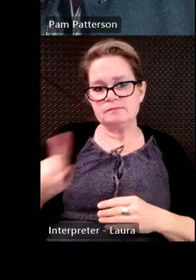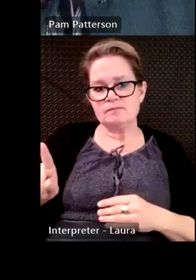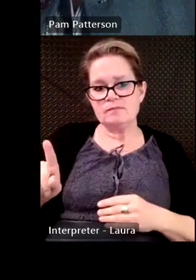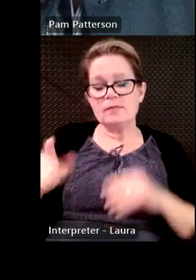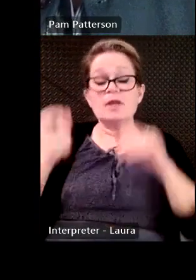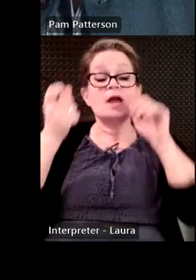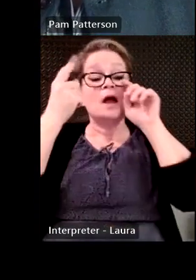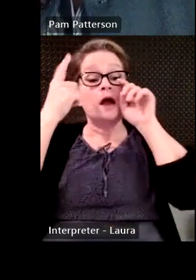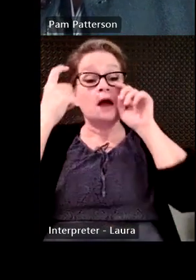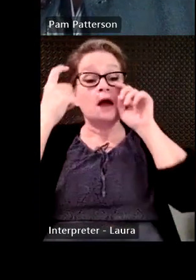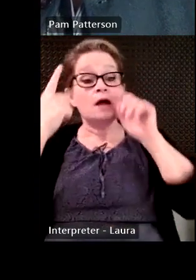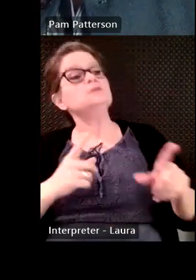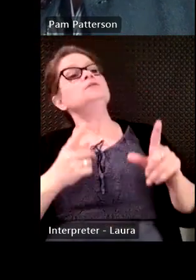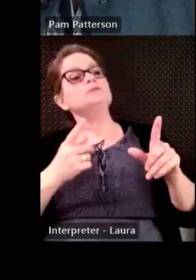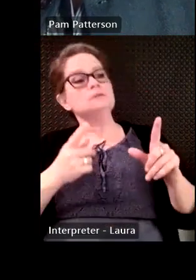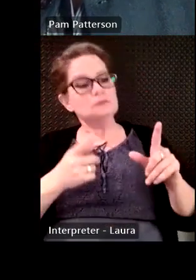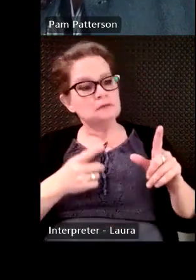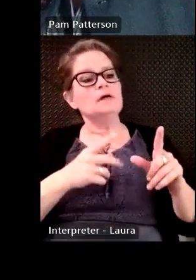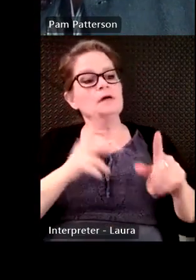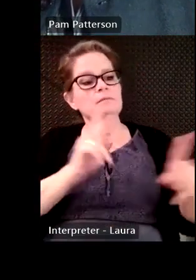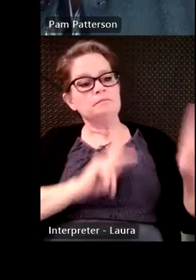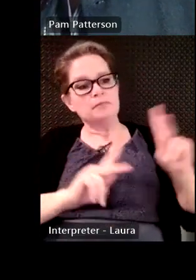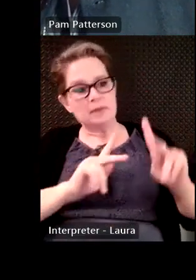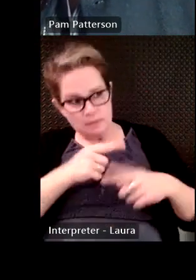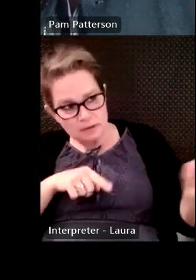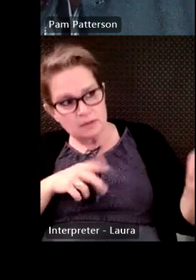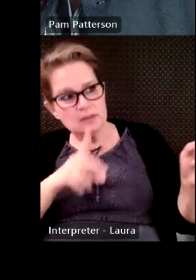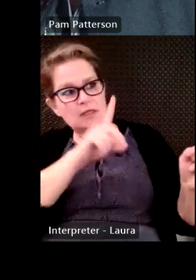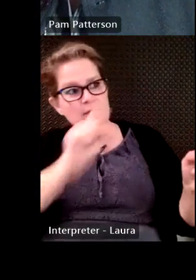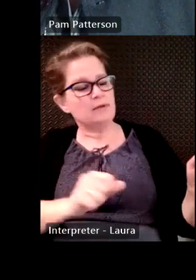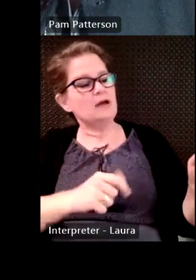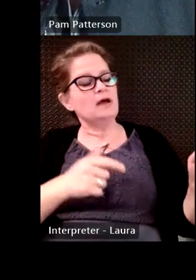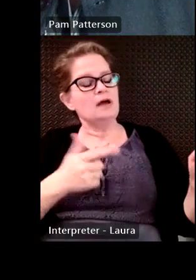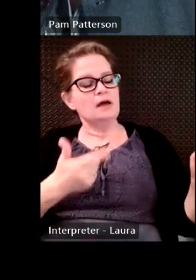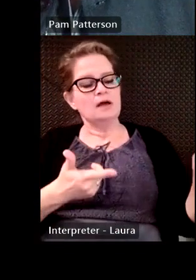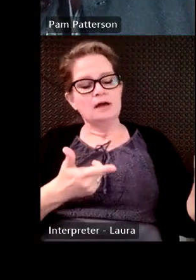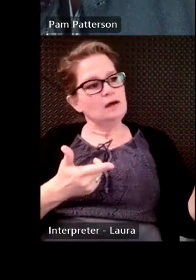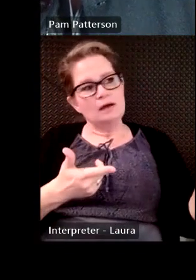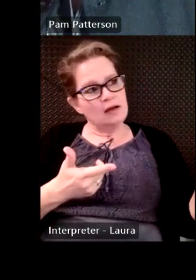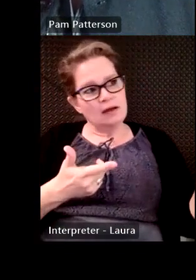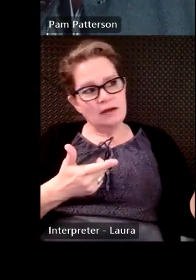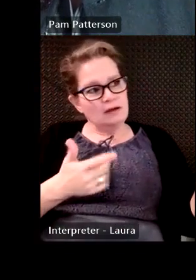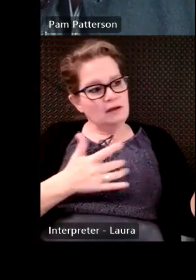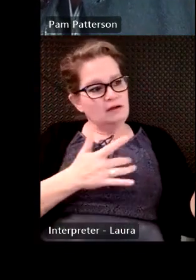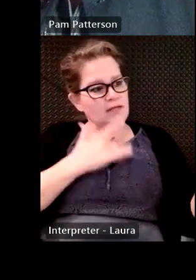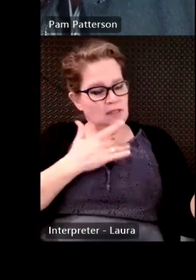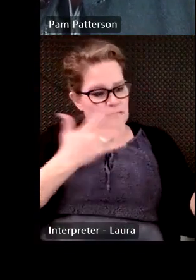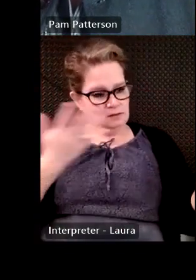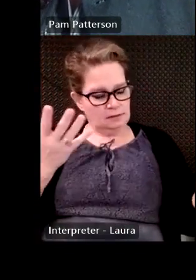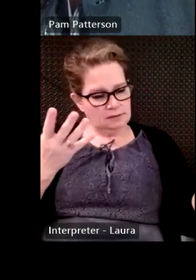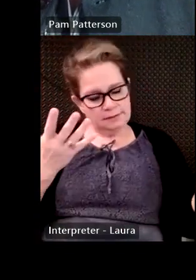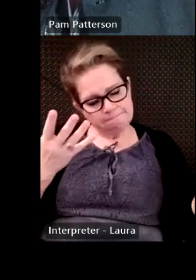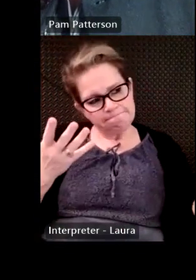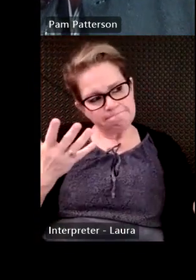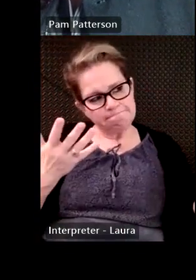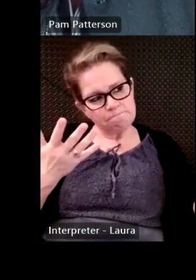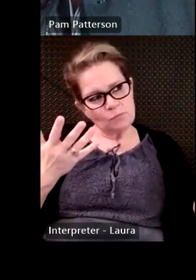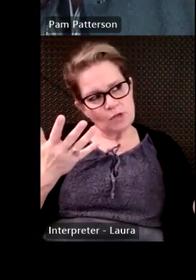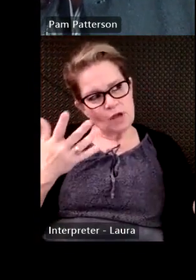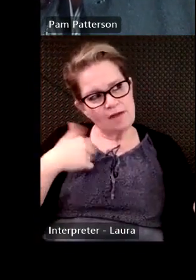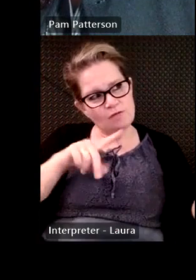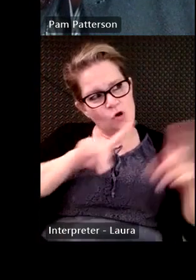They creatively call us to critically investigate, what can a body do? But even this question,